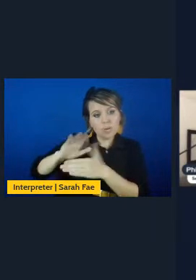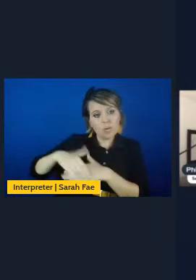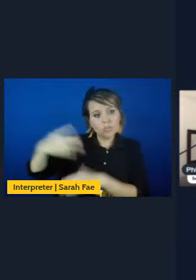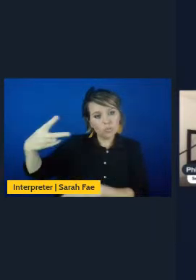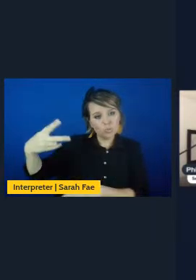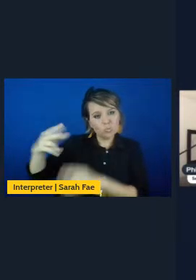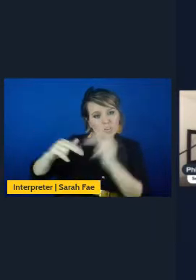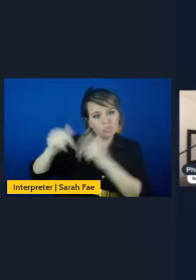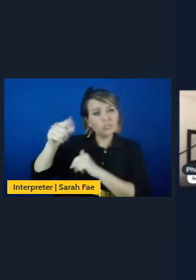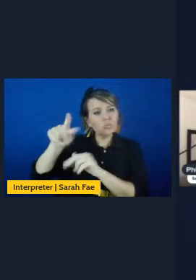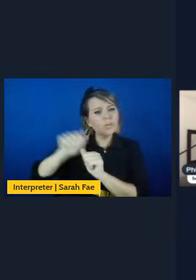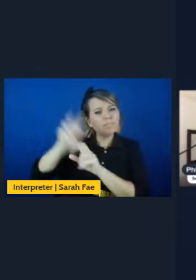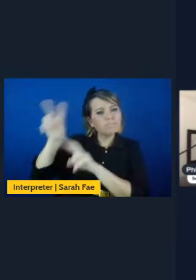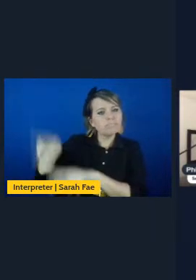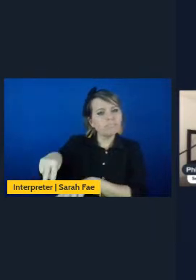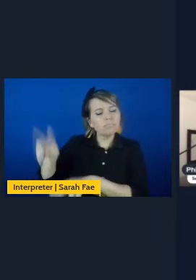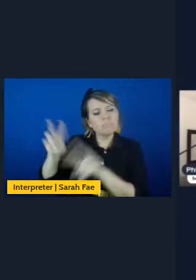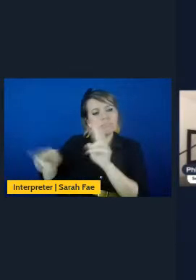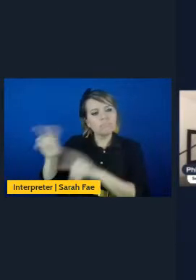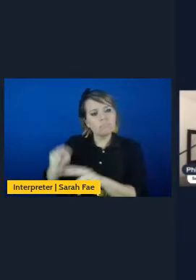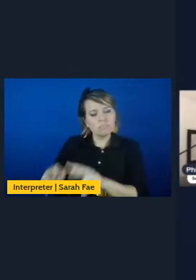browse through.